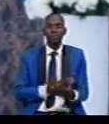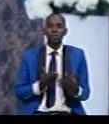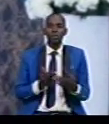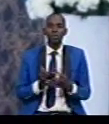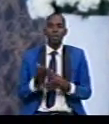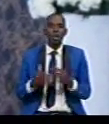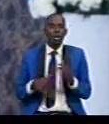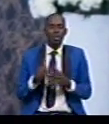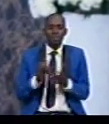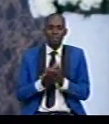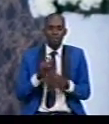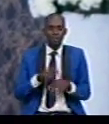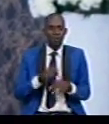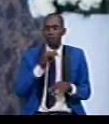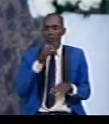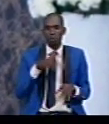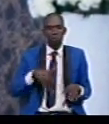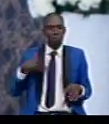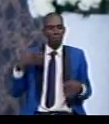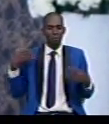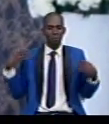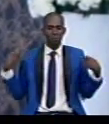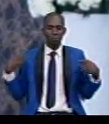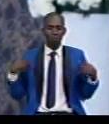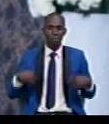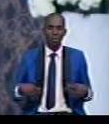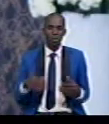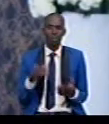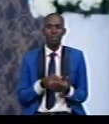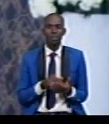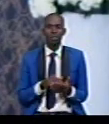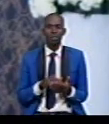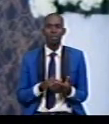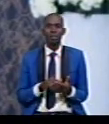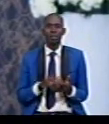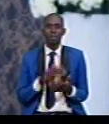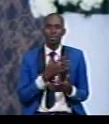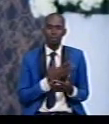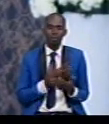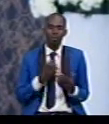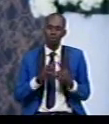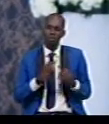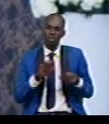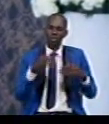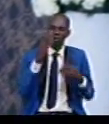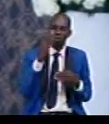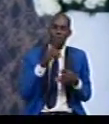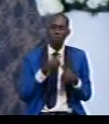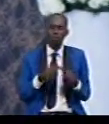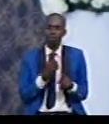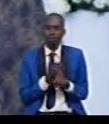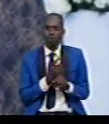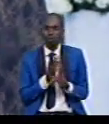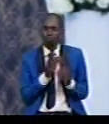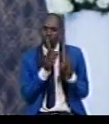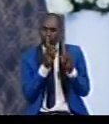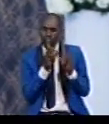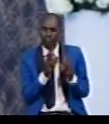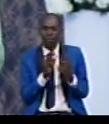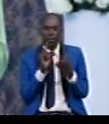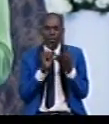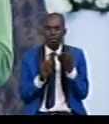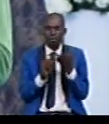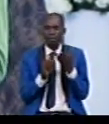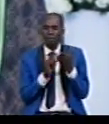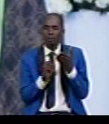I didn't feel that back pain again. So I need to give my testimony, but I said I should wait and check. So I've